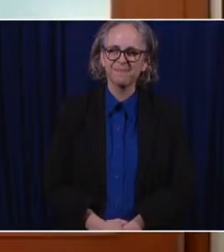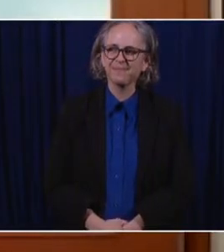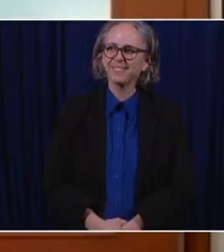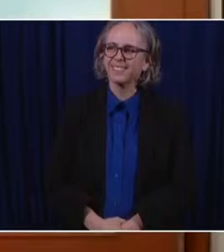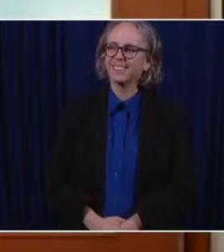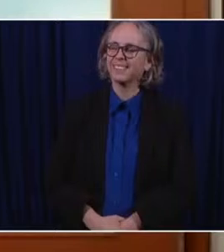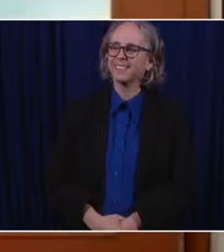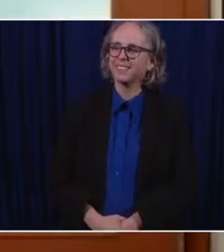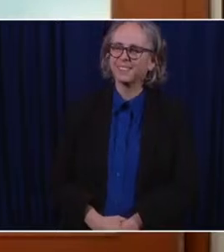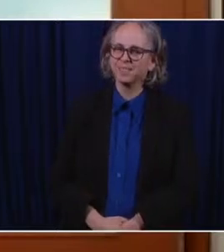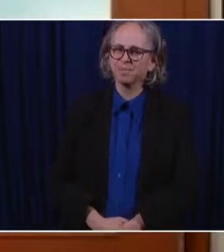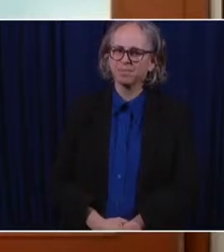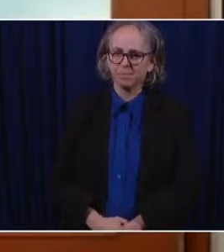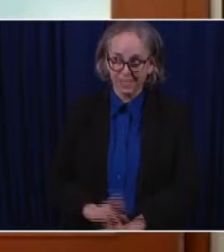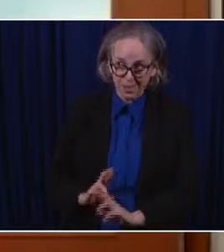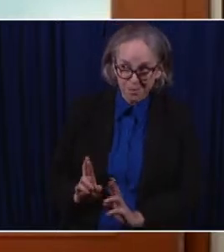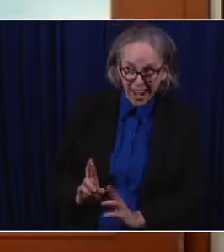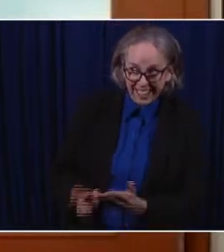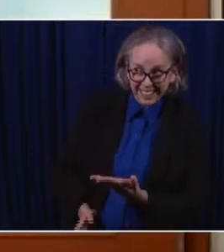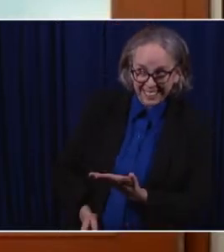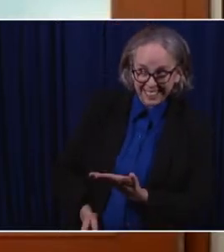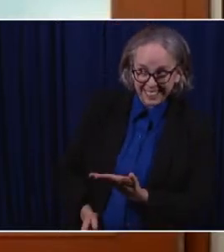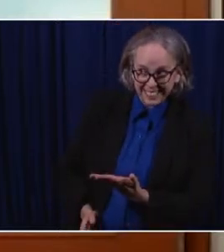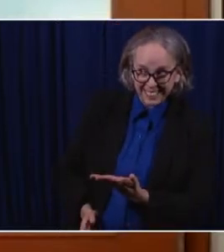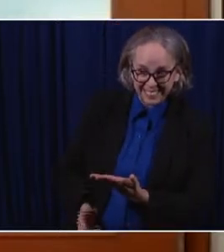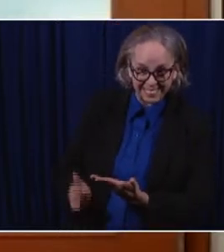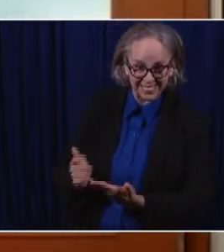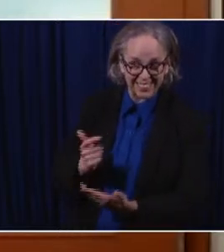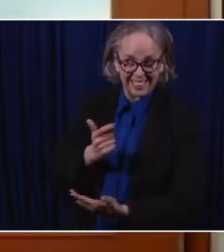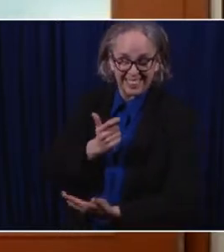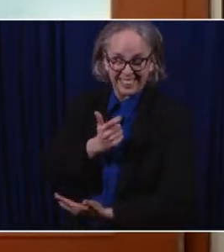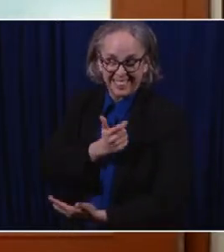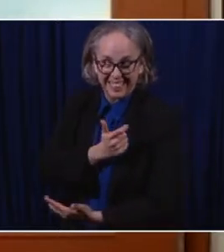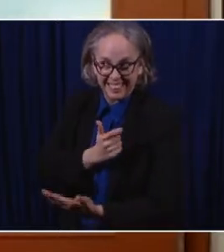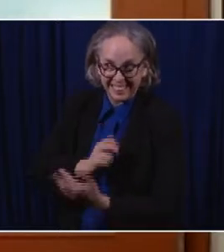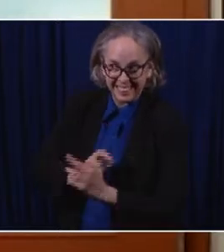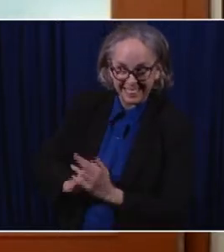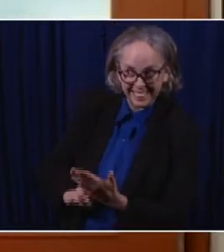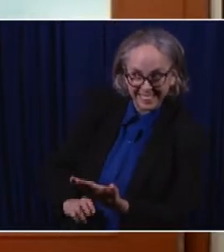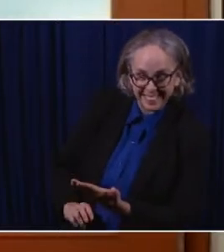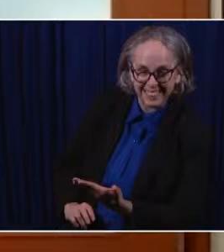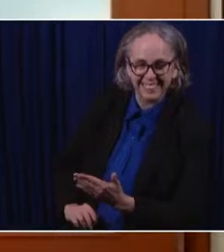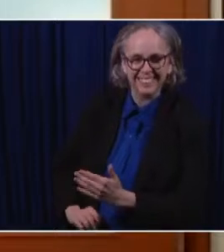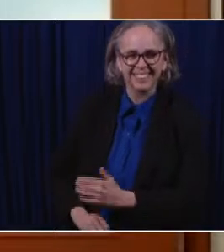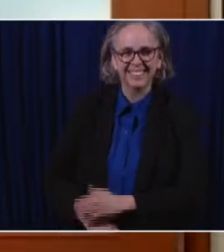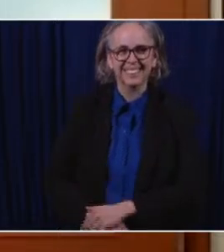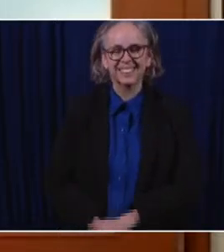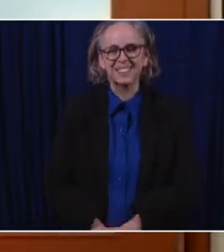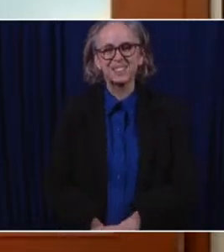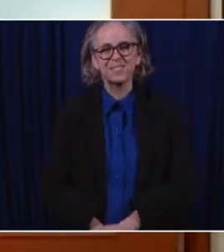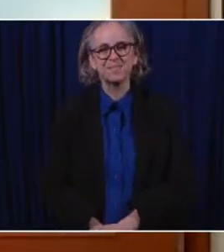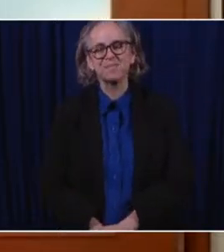All right. You ready?